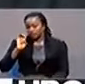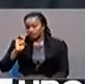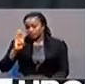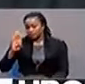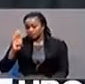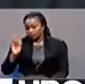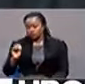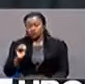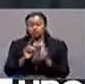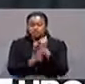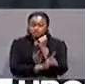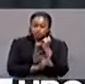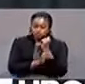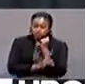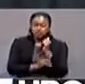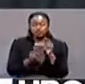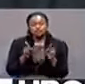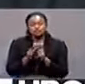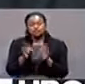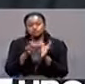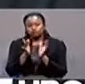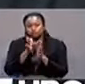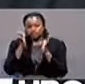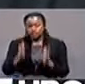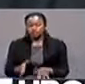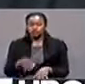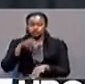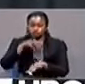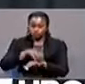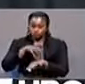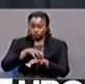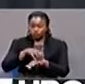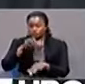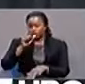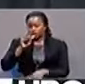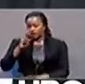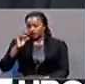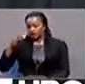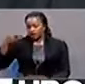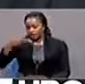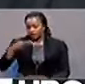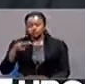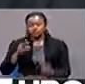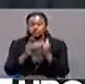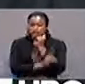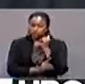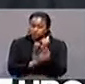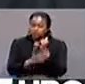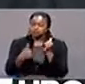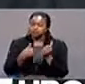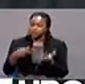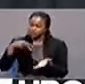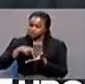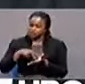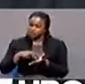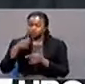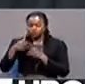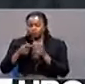the Christians of Tororo Archdiocese, I stand here to pay tribute to the late